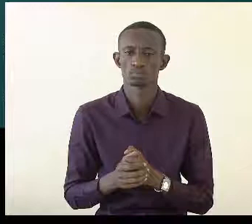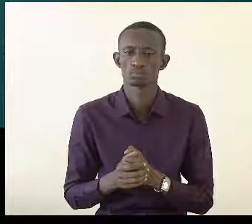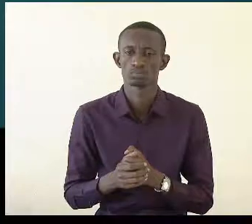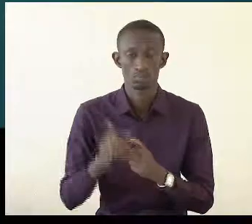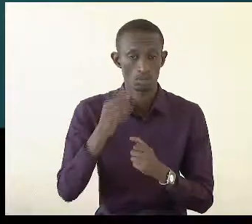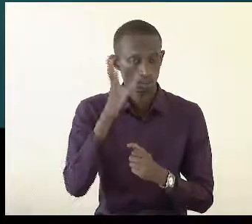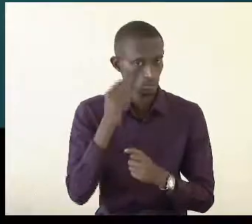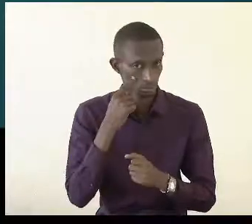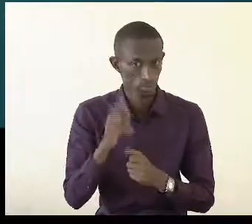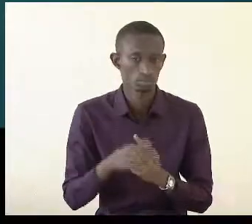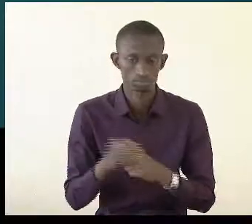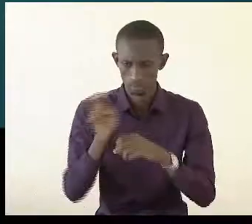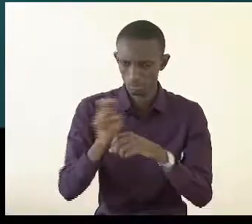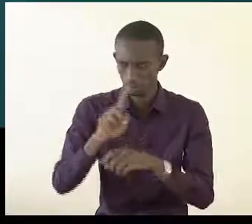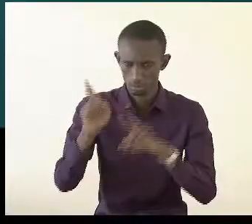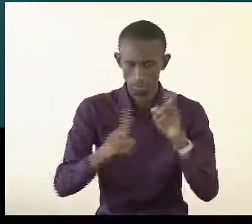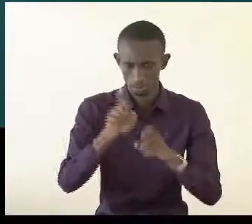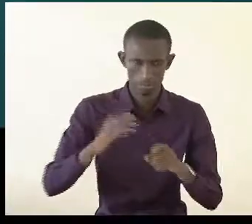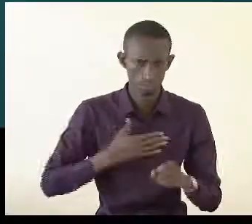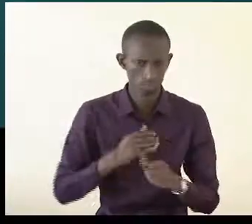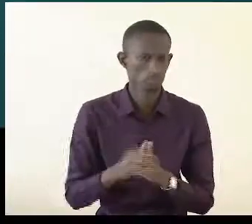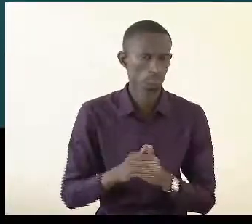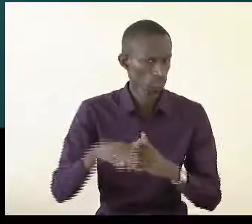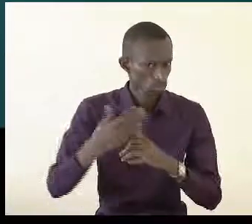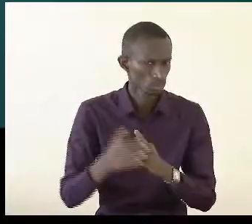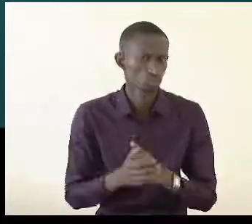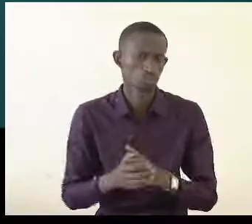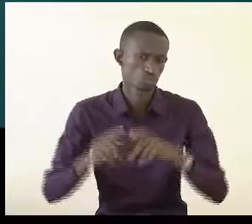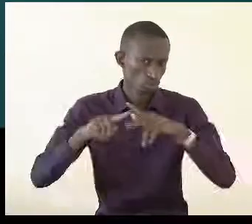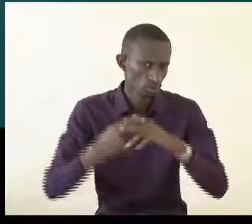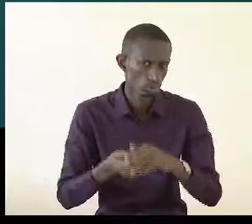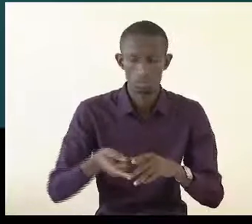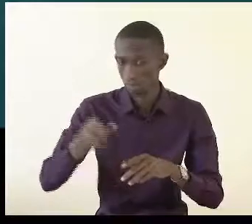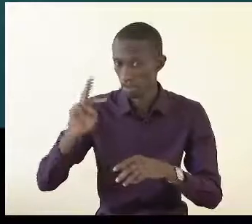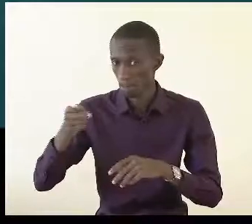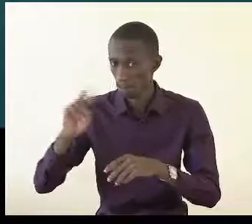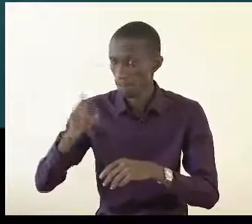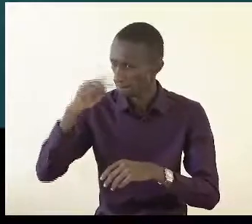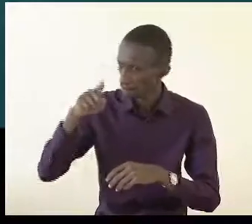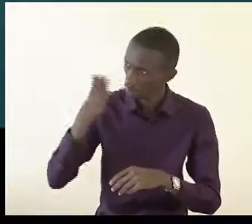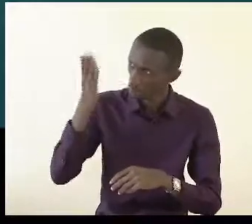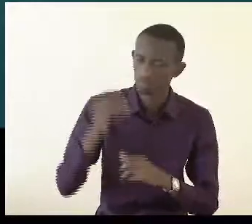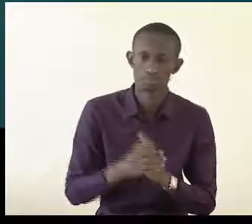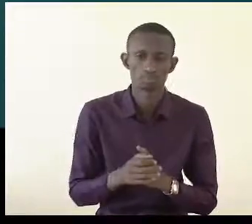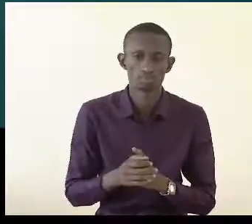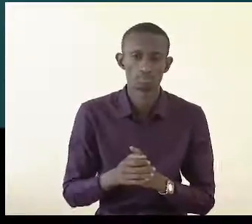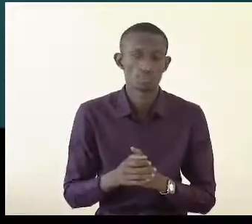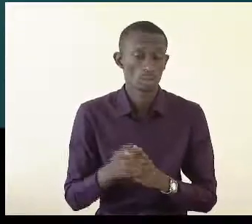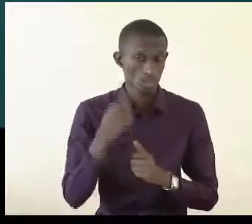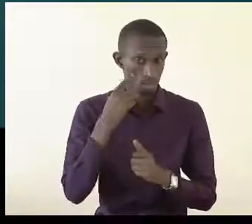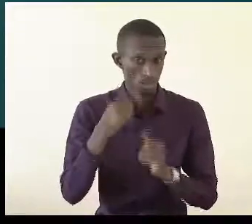Now let us analyze our question so that we can start to answer those sub-questions. It is said that